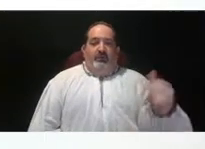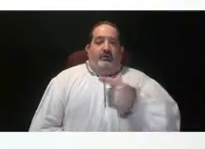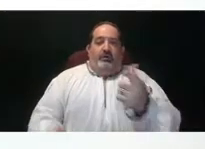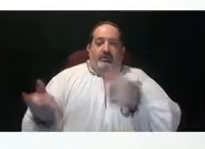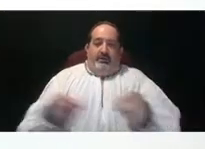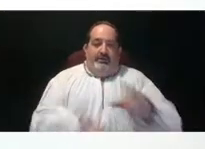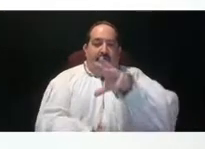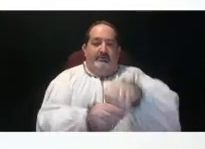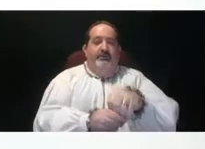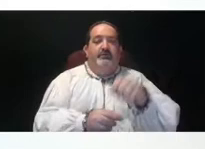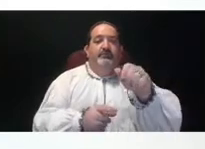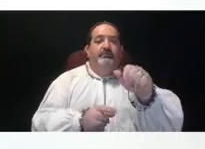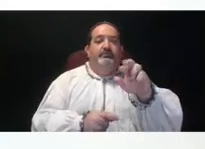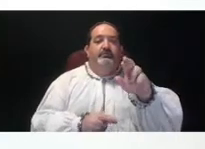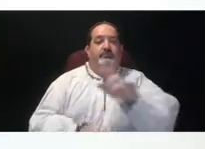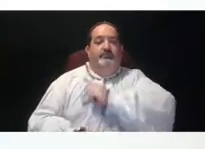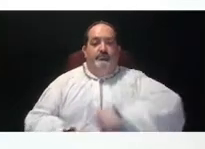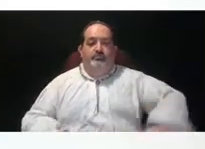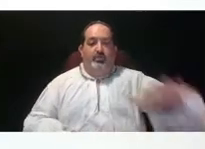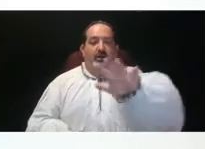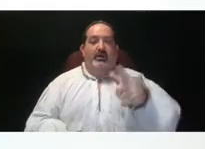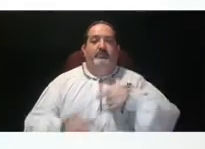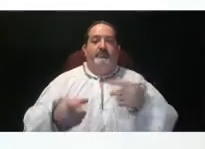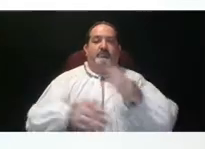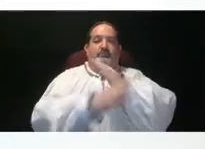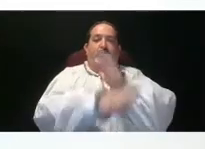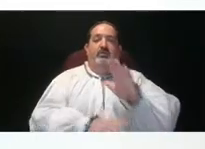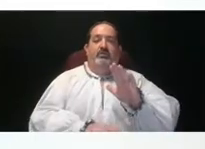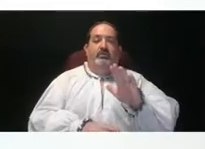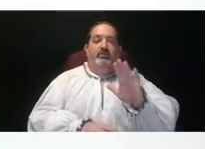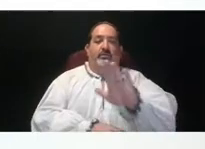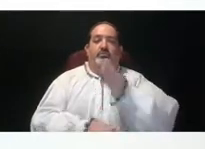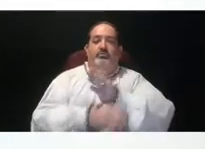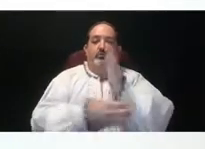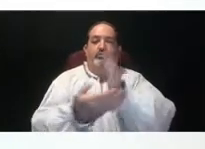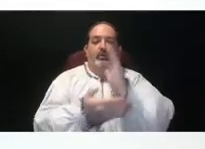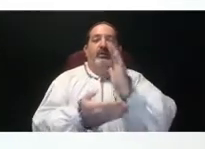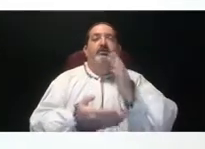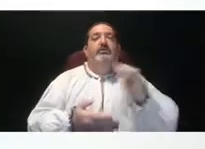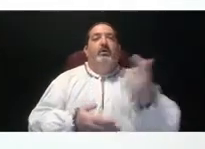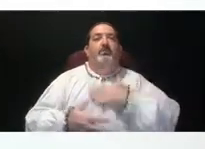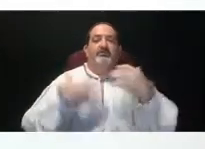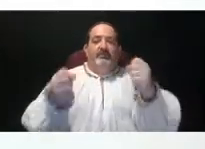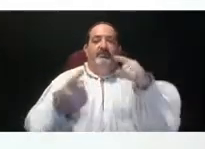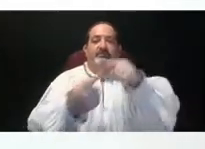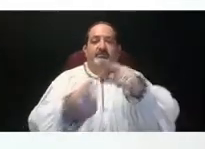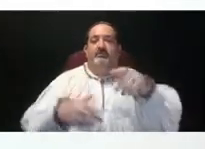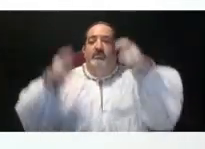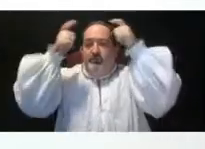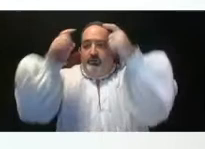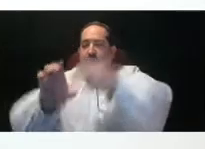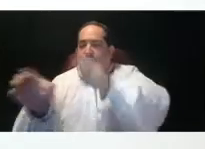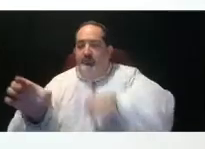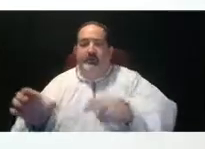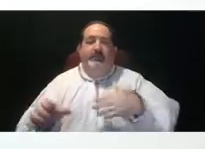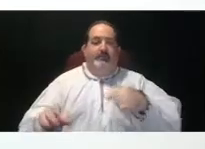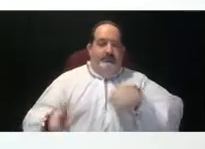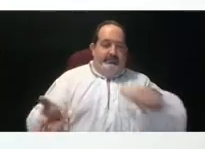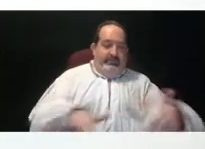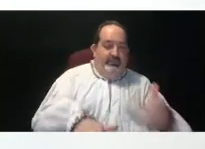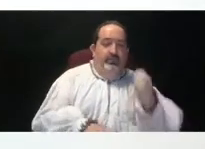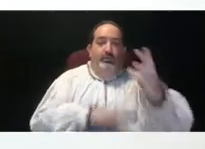guard their rights with all my strength, until the crown depart from the throne, or death take me, or the world